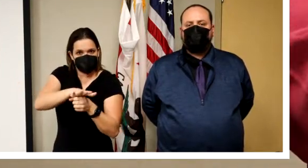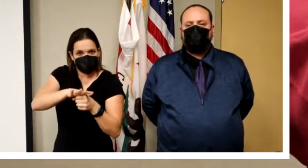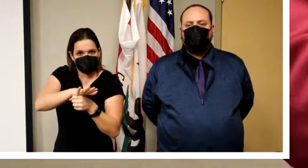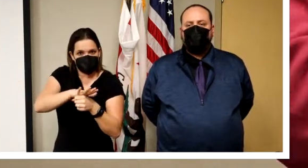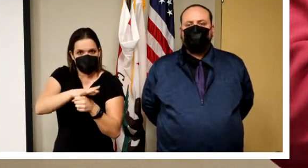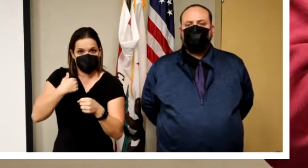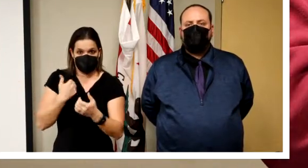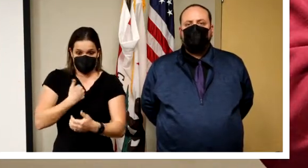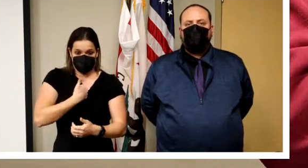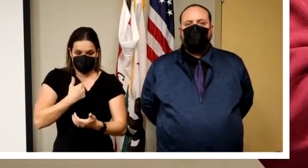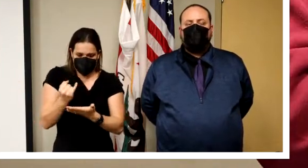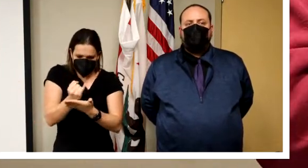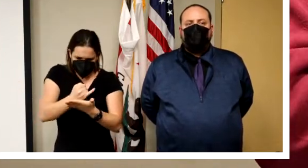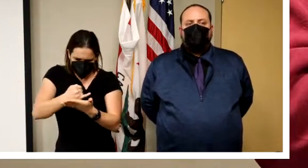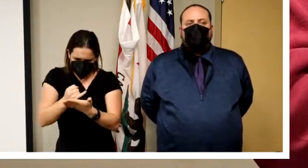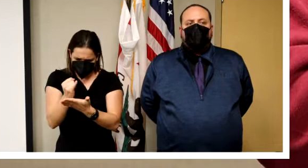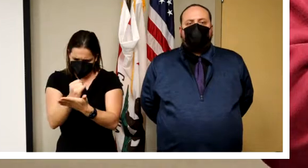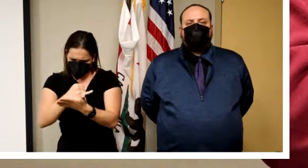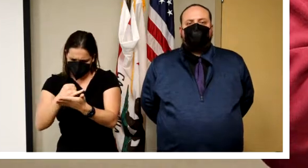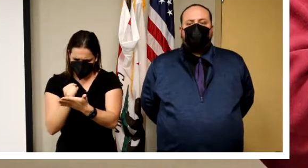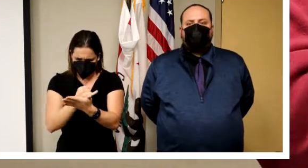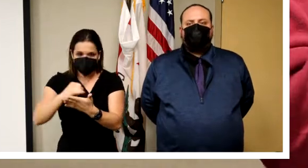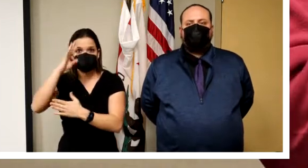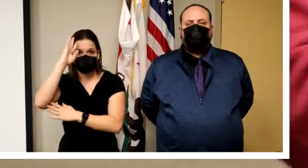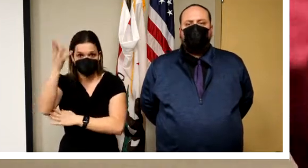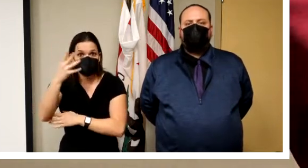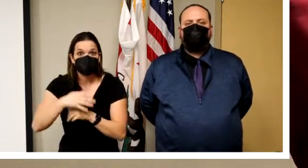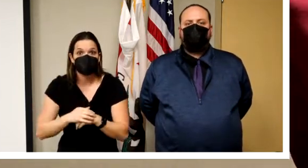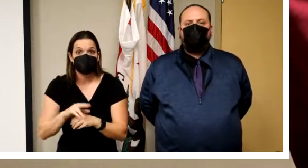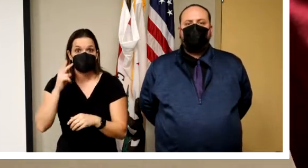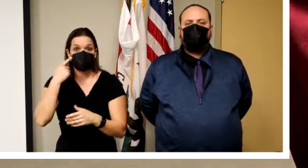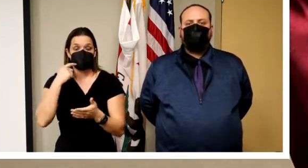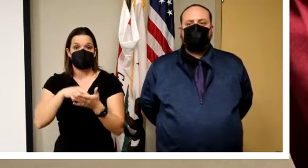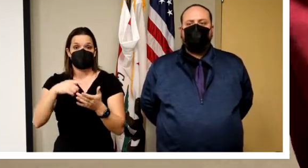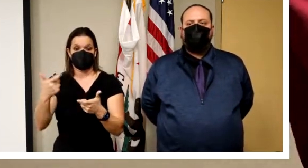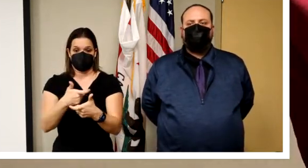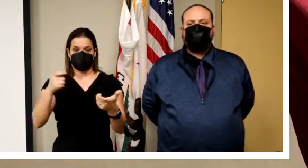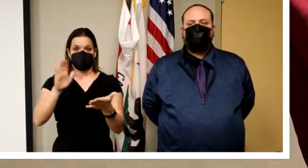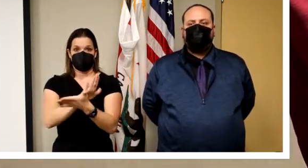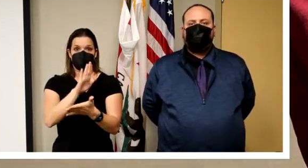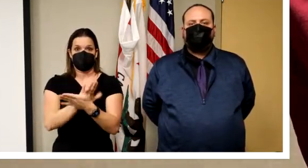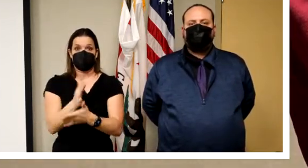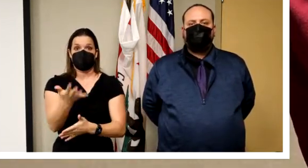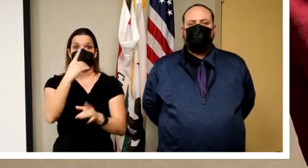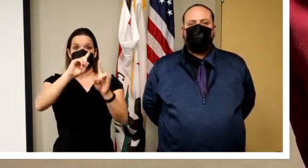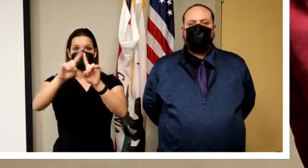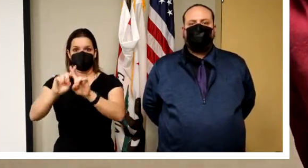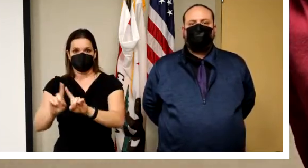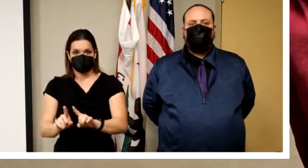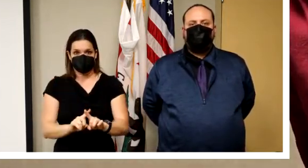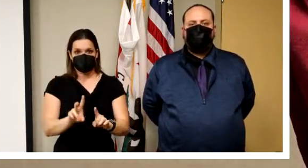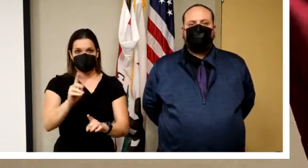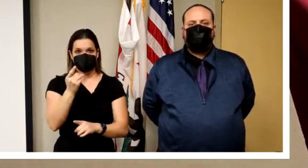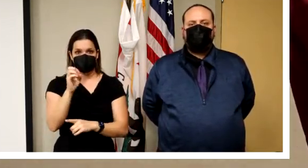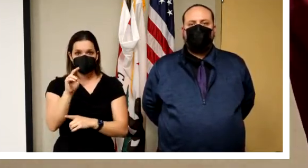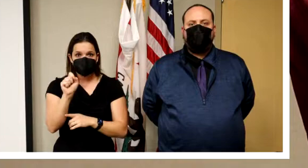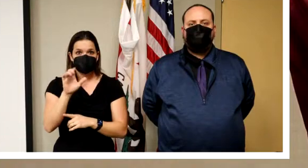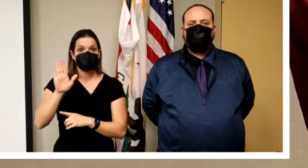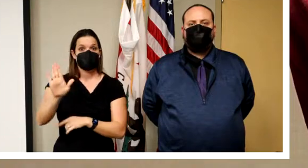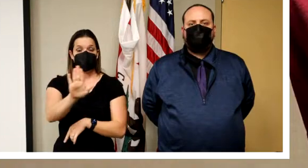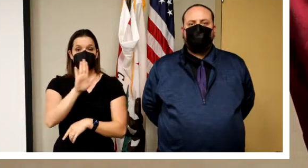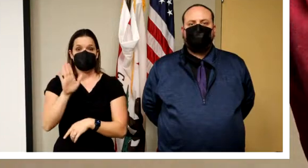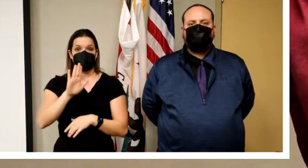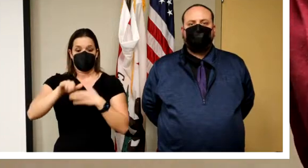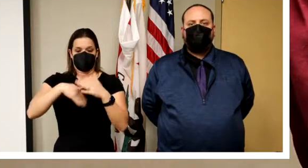actually had to draw by hand in order to come up with these. And so you'll see in these large printouts the 5 different divisions of